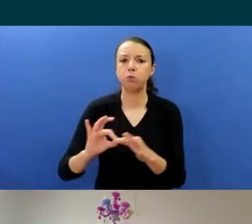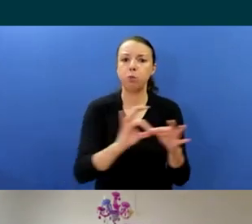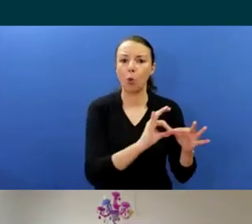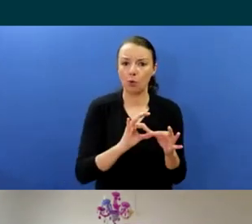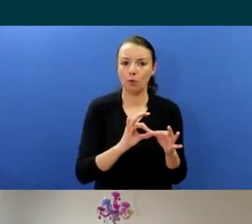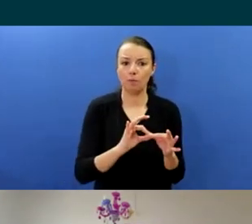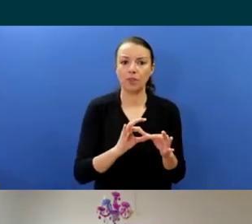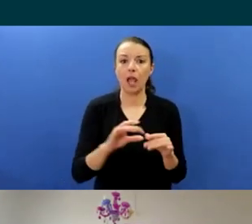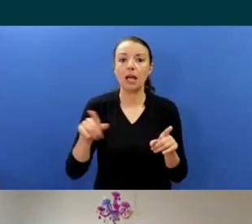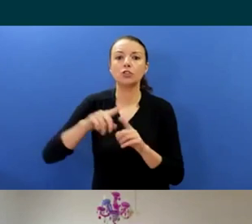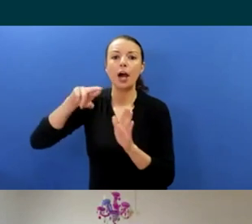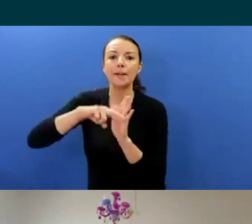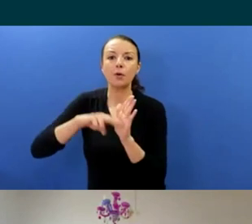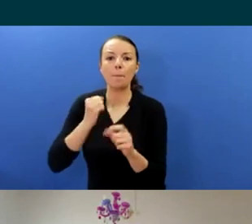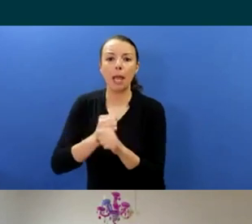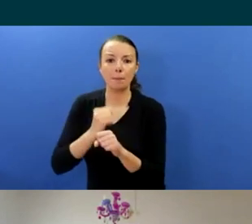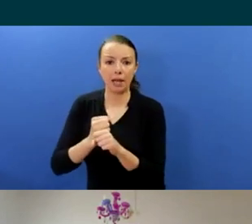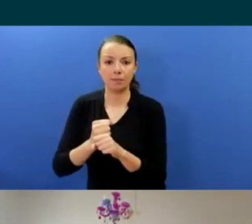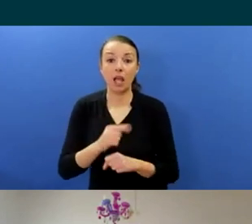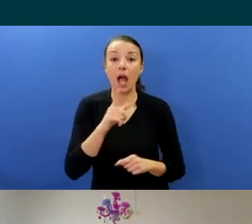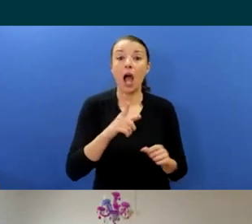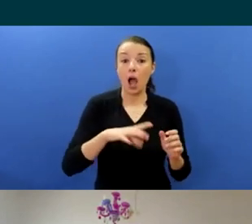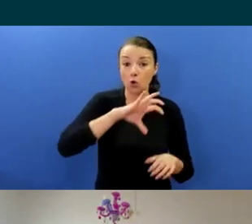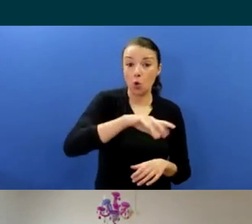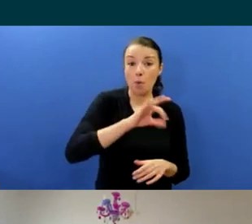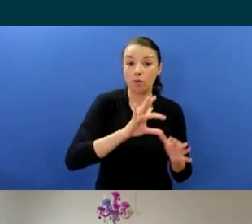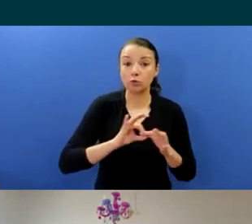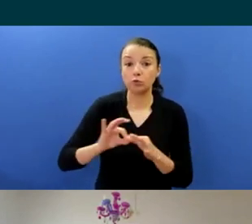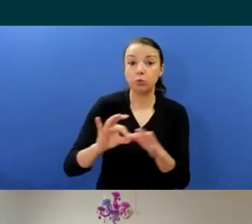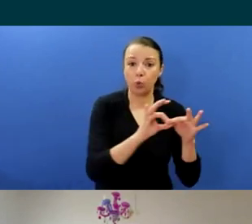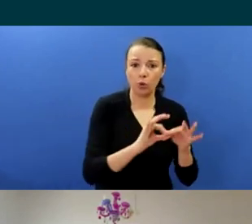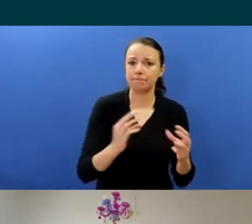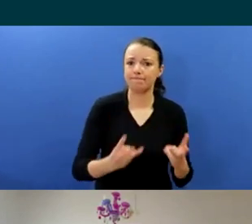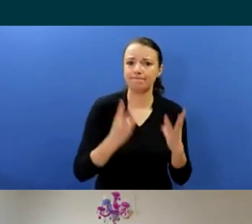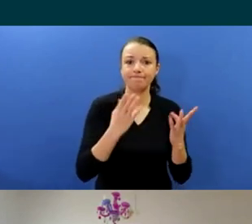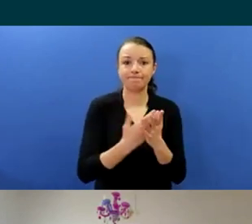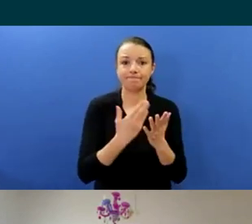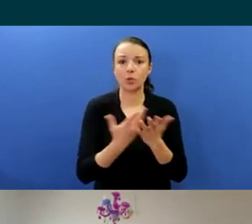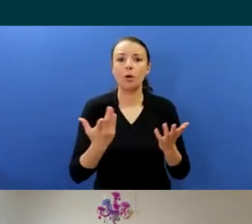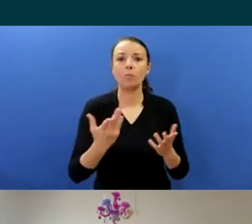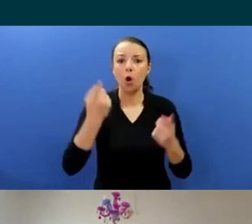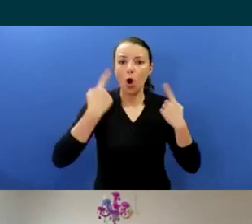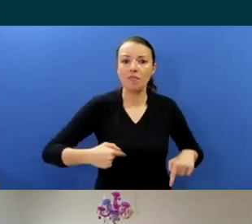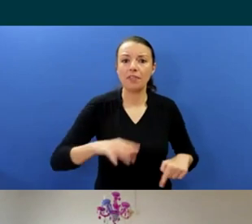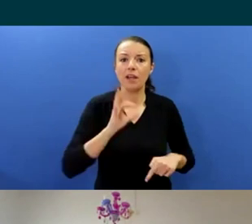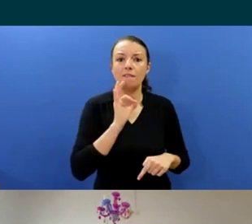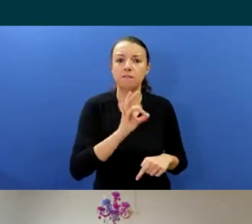there are very diverse profiles in the room because it's all citizens, they don't know each other. And but